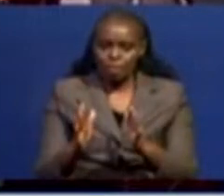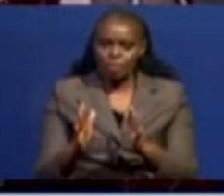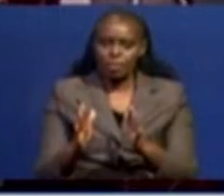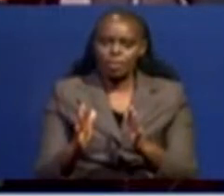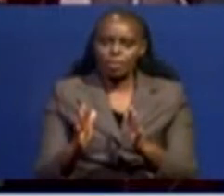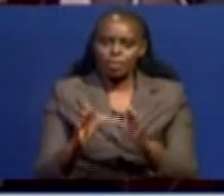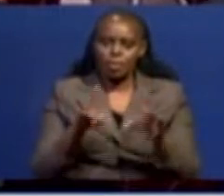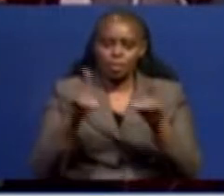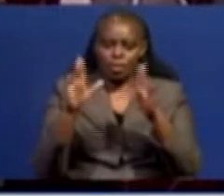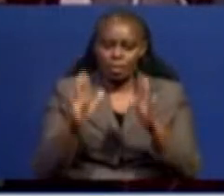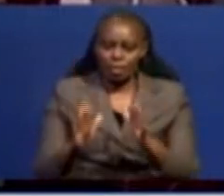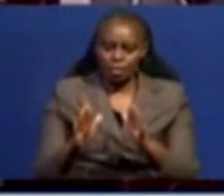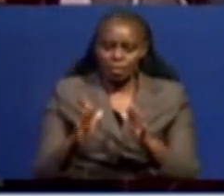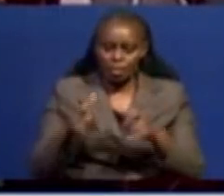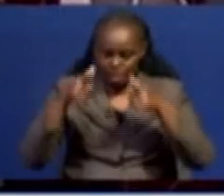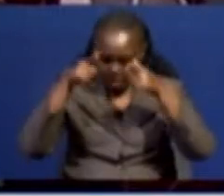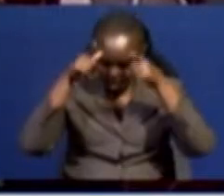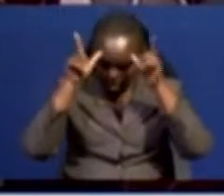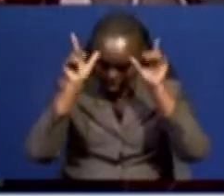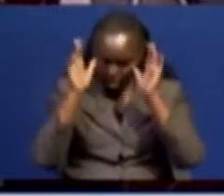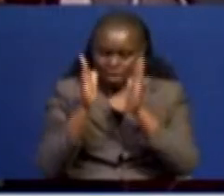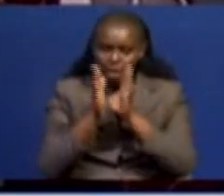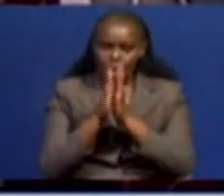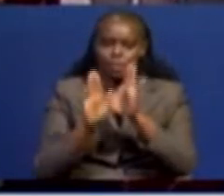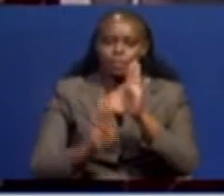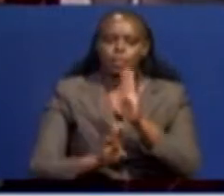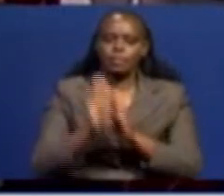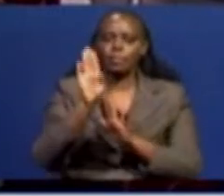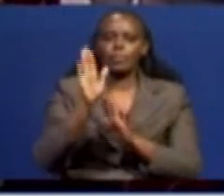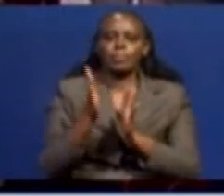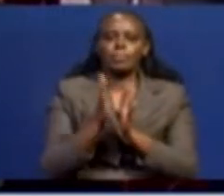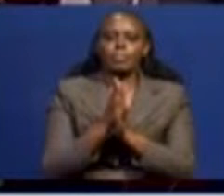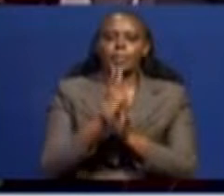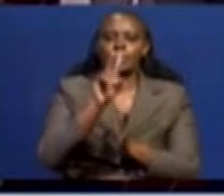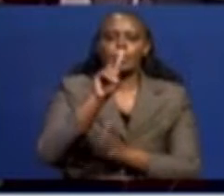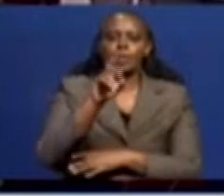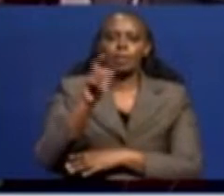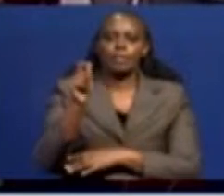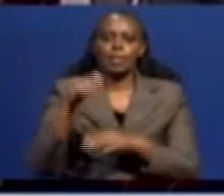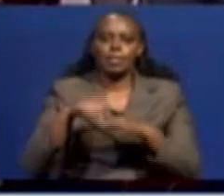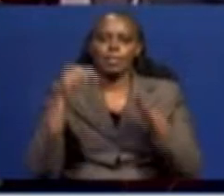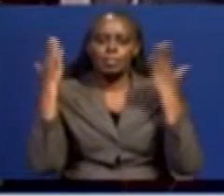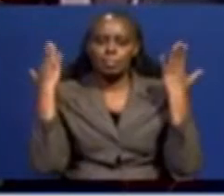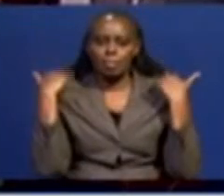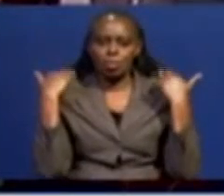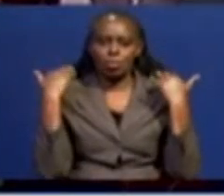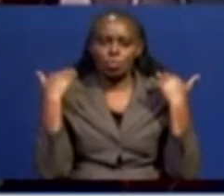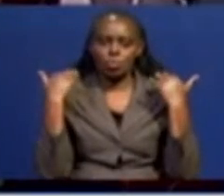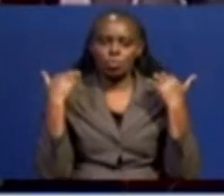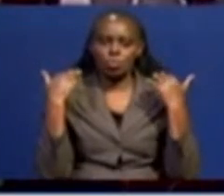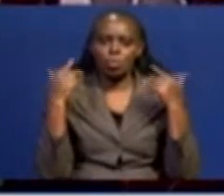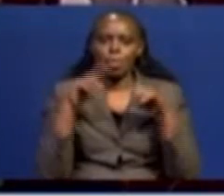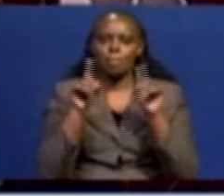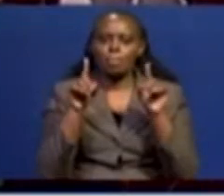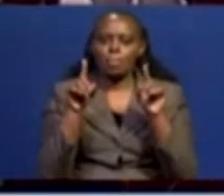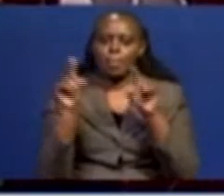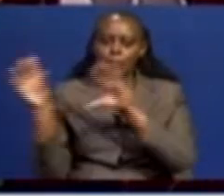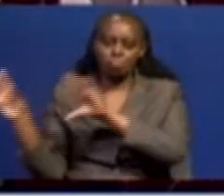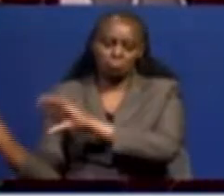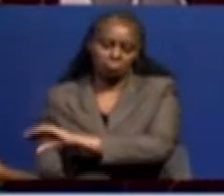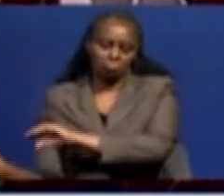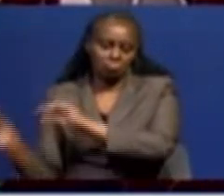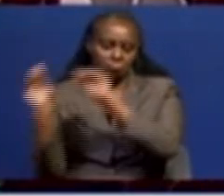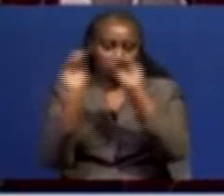is the substantive director for livestock and development and veterinary services in Meru County, but he